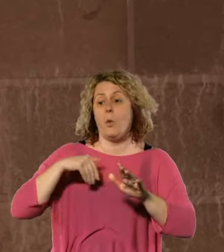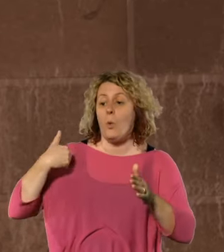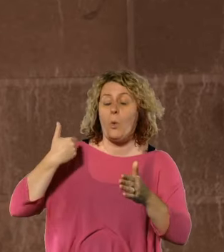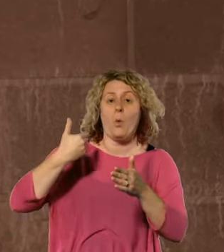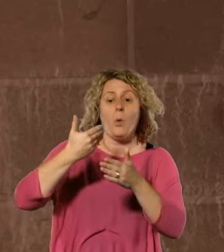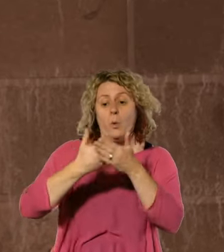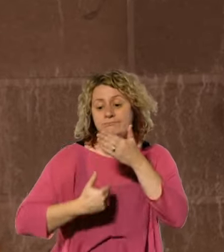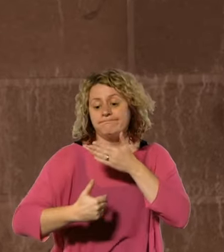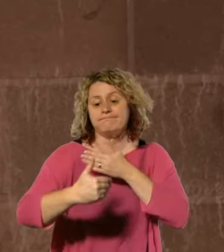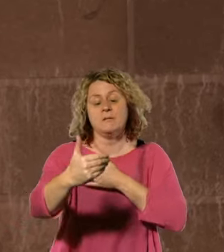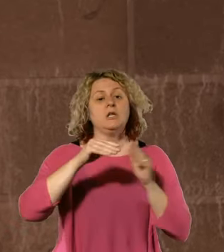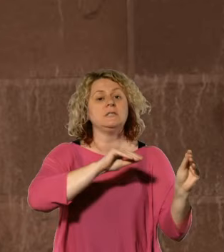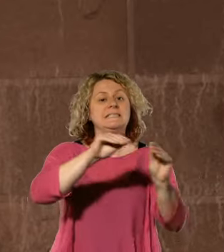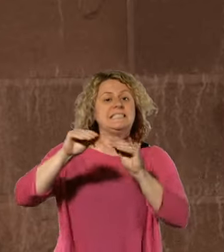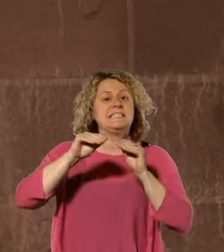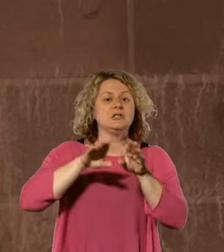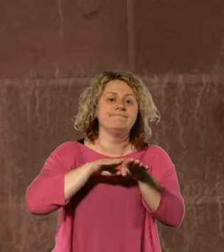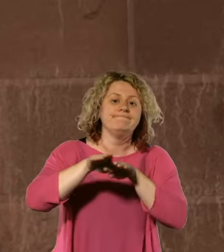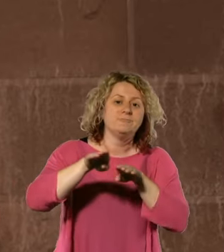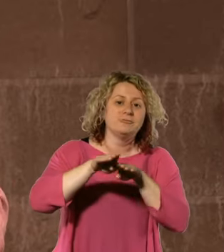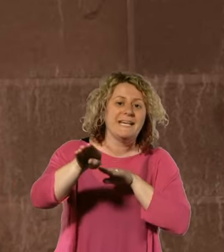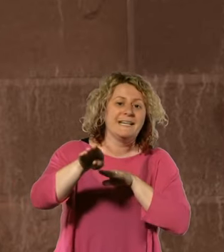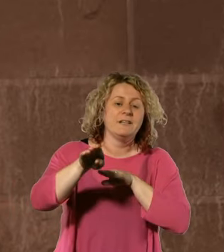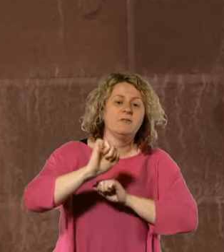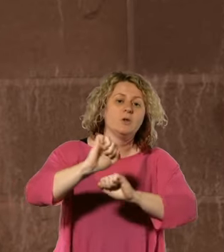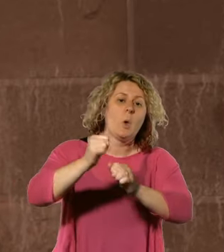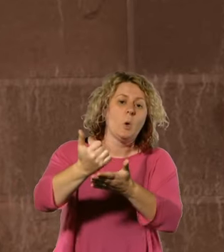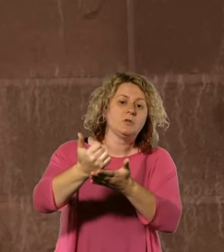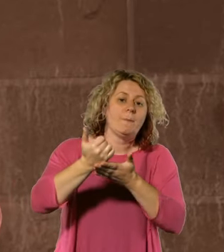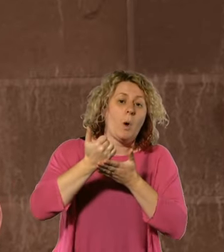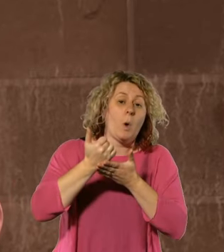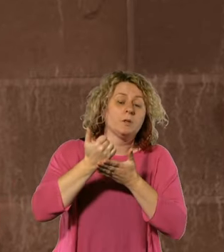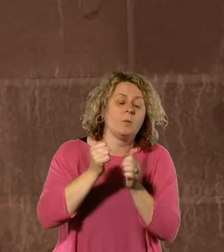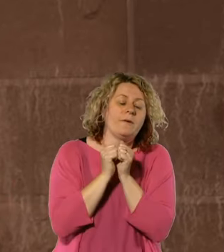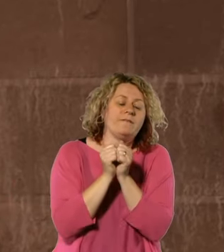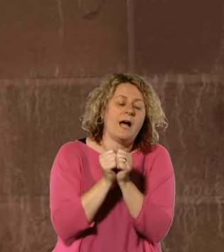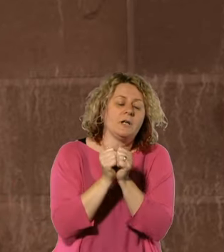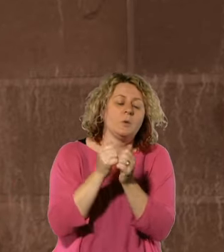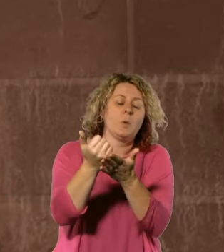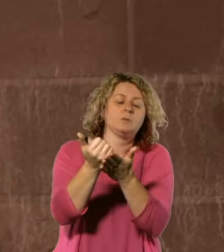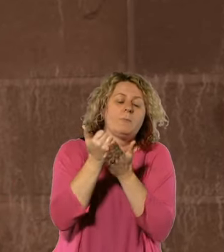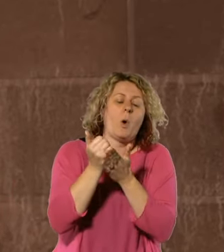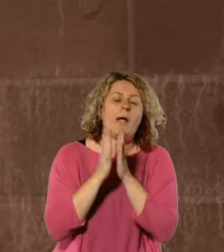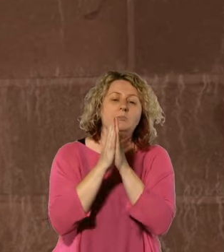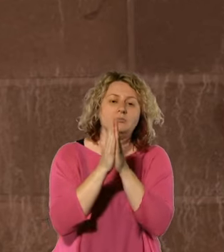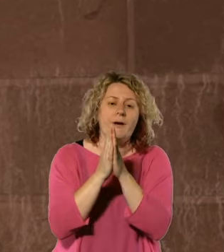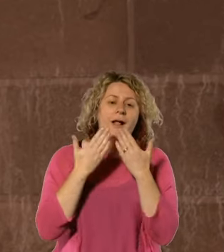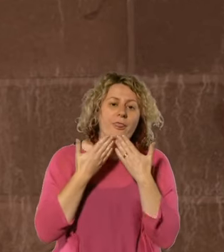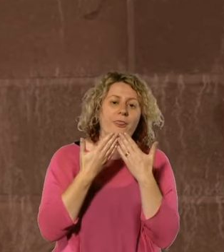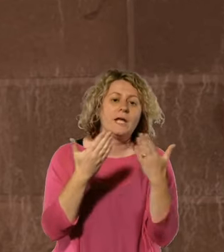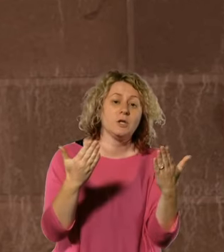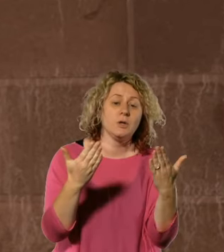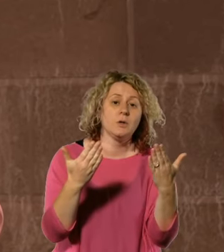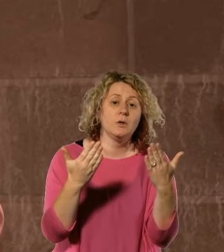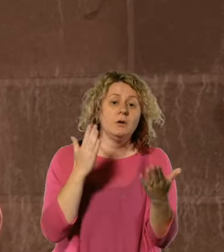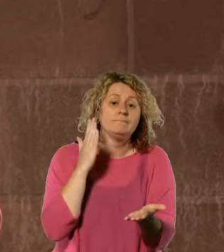greatly value. Thank you for your support in prayer and also financially. If you would like to find out more about how you can